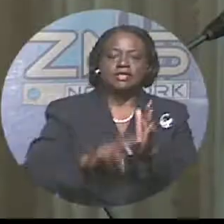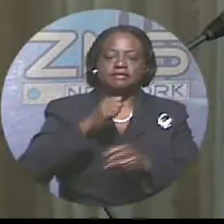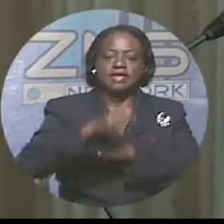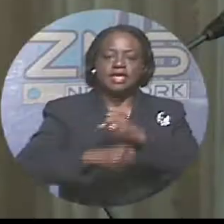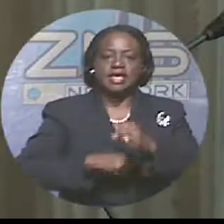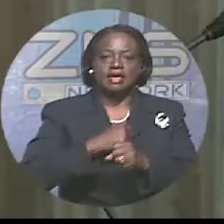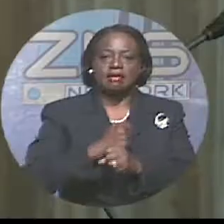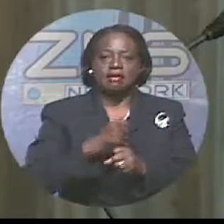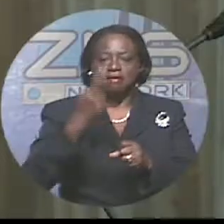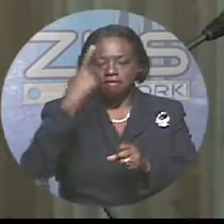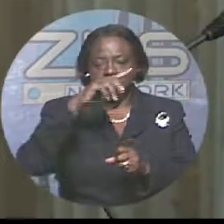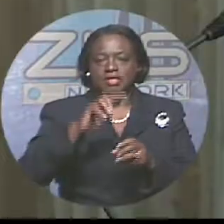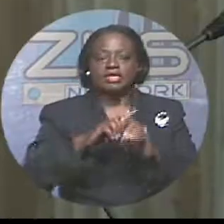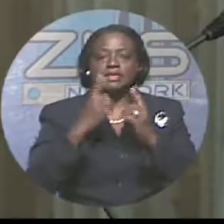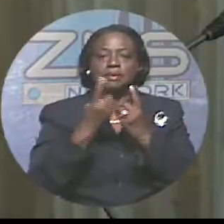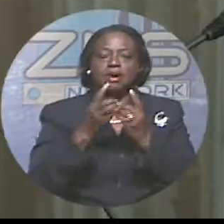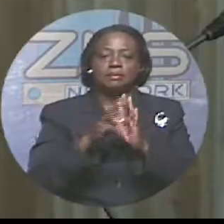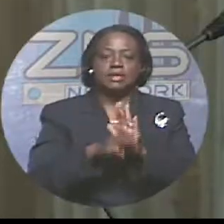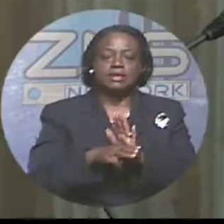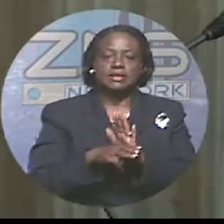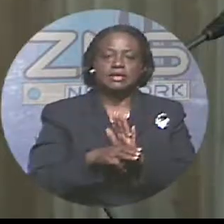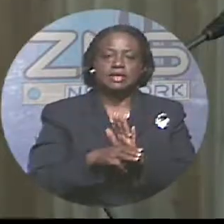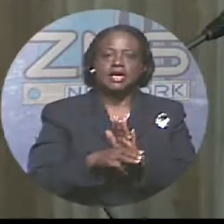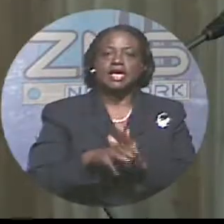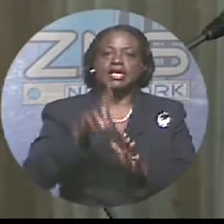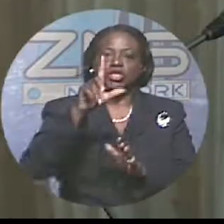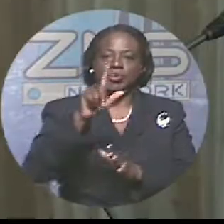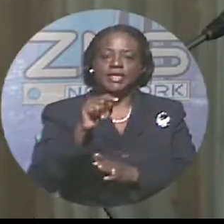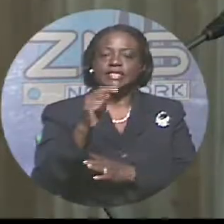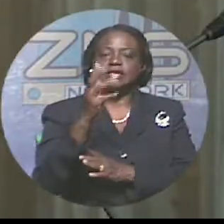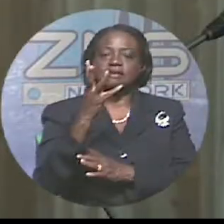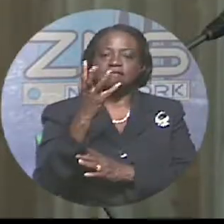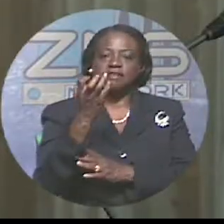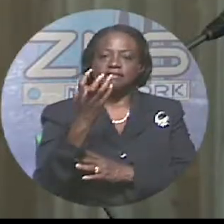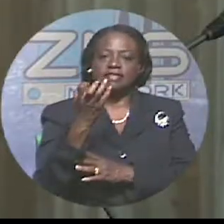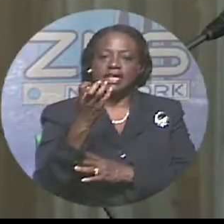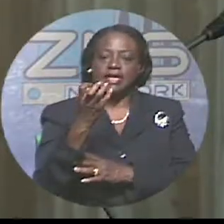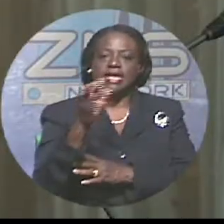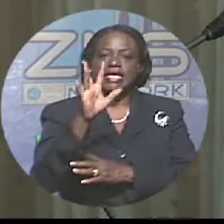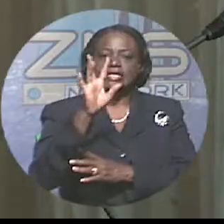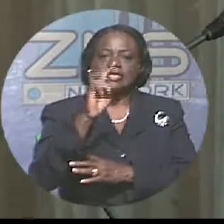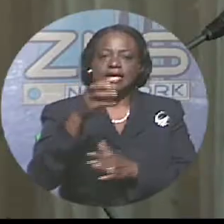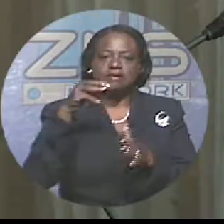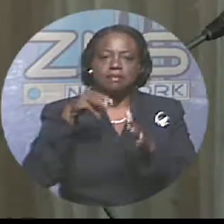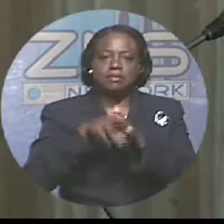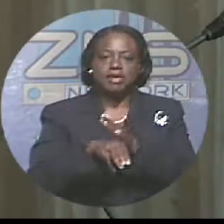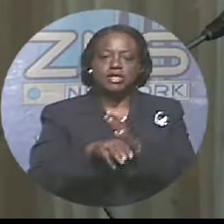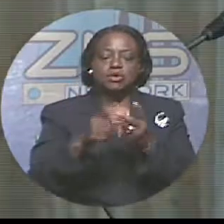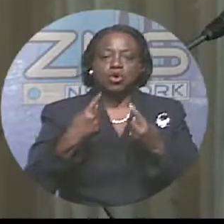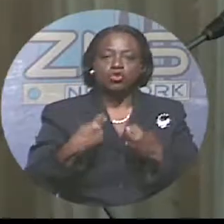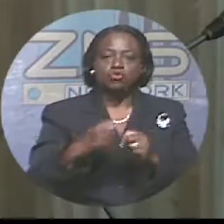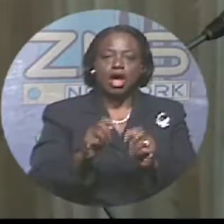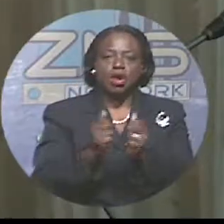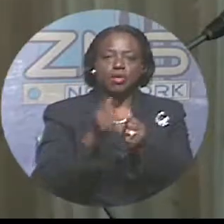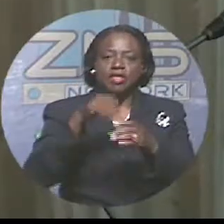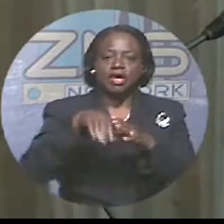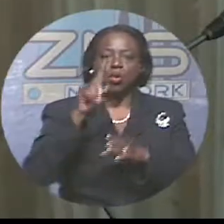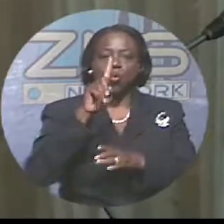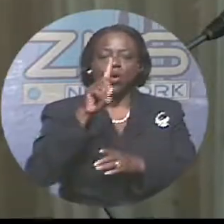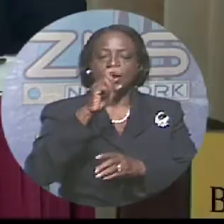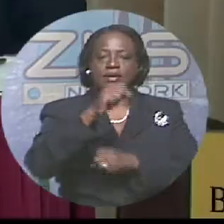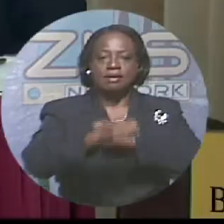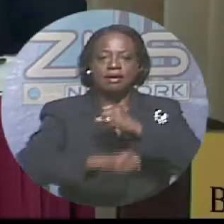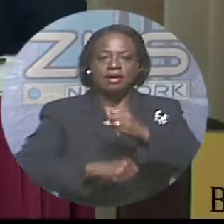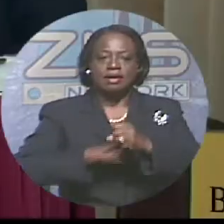Public Prosecutions. In 2015, 7 murders were tried within 1 year of